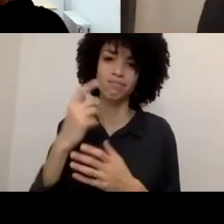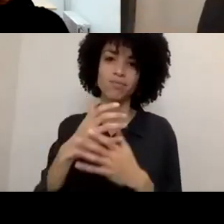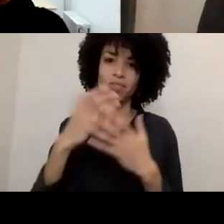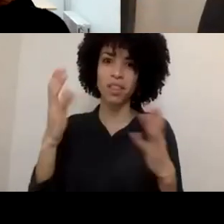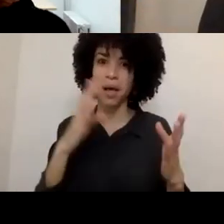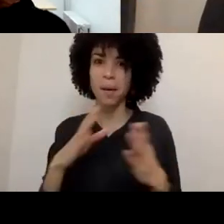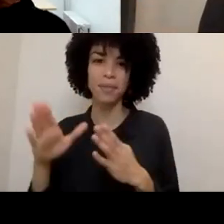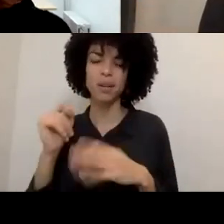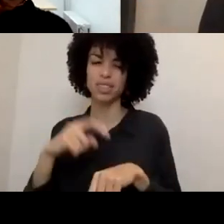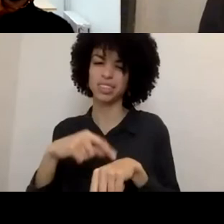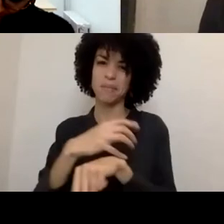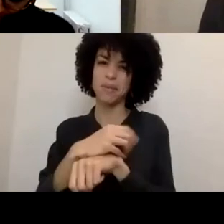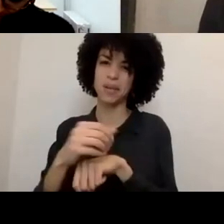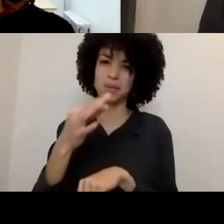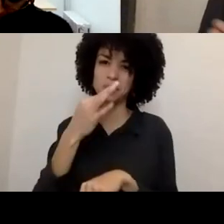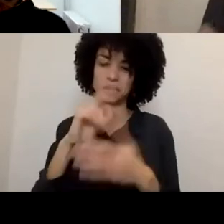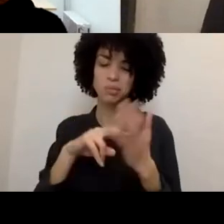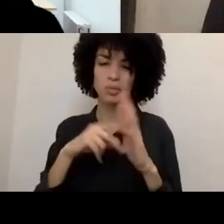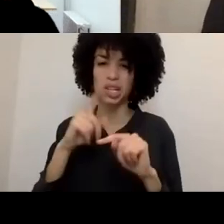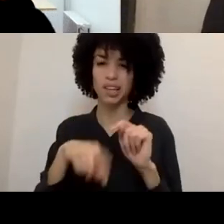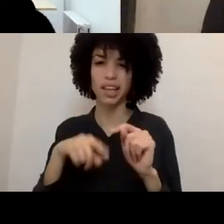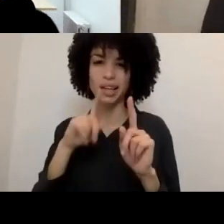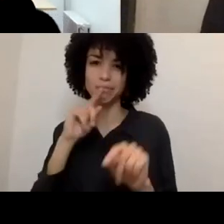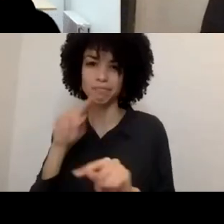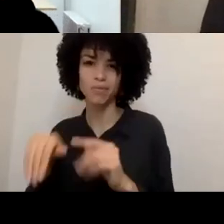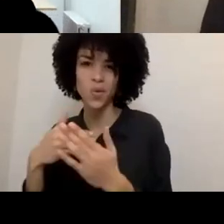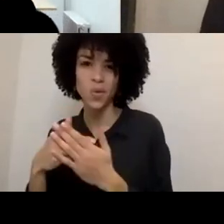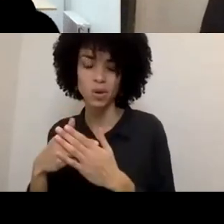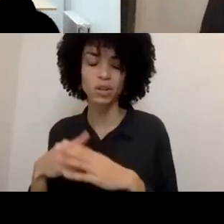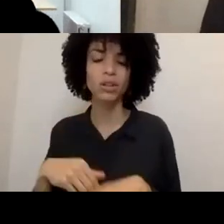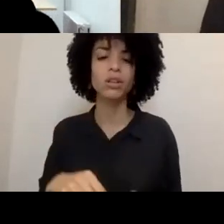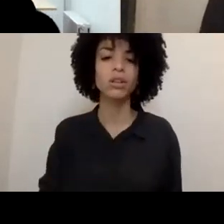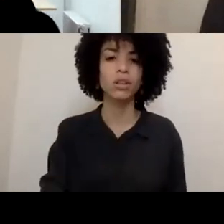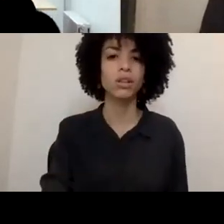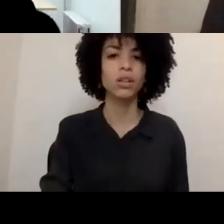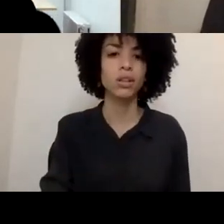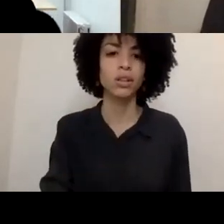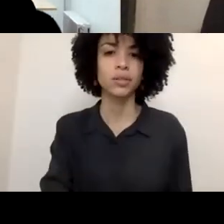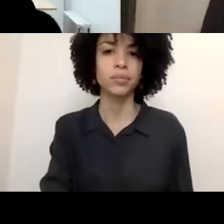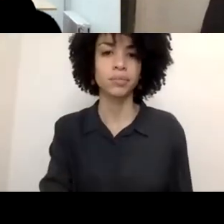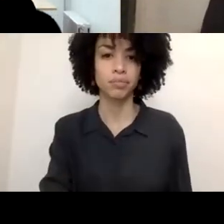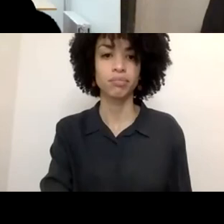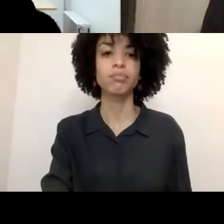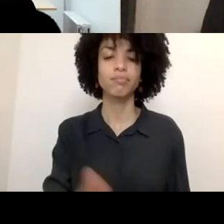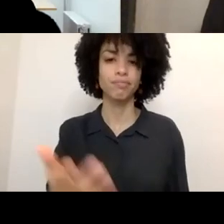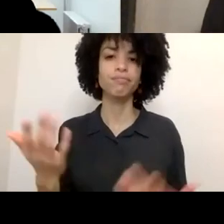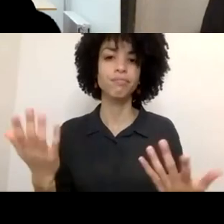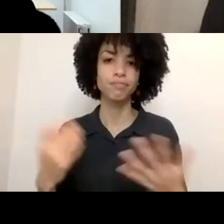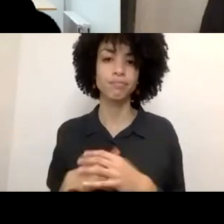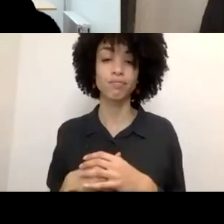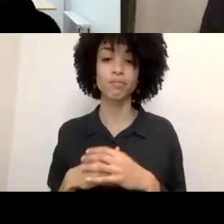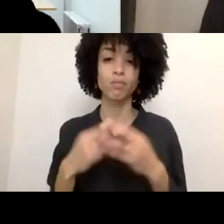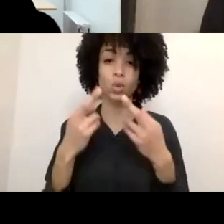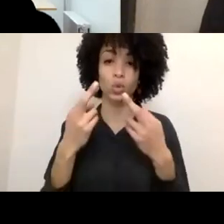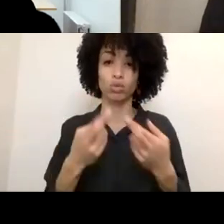So I just wanted to underscore what you're saying, Salim, about how many resources actually we can tap